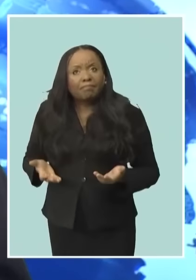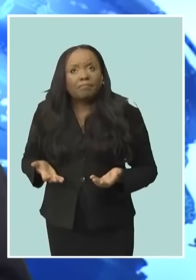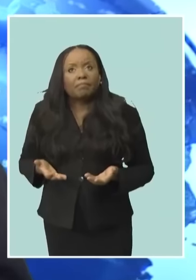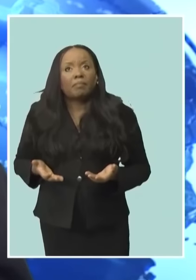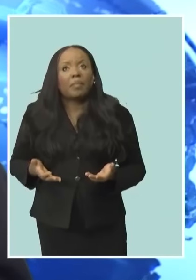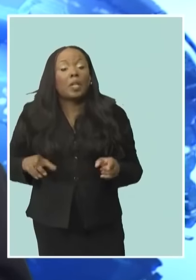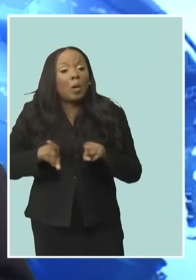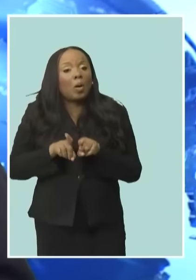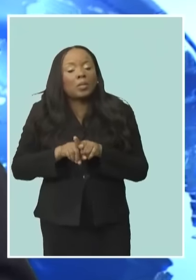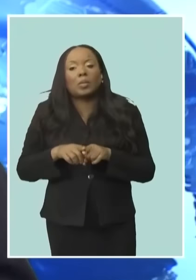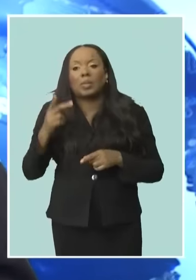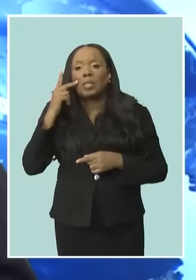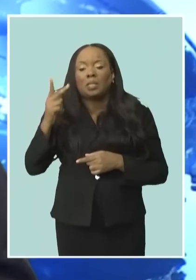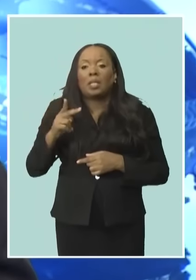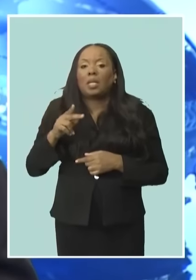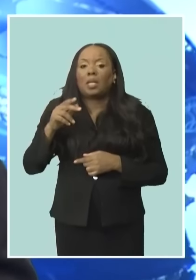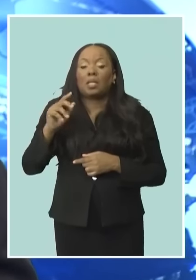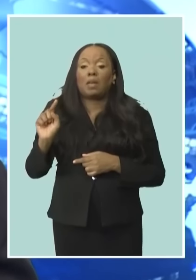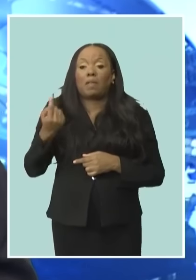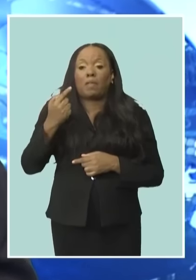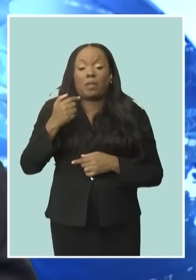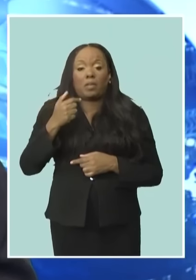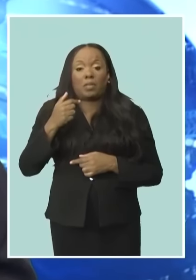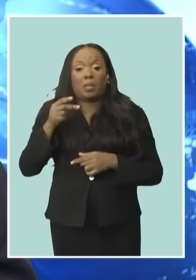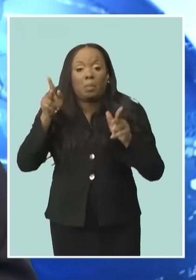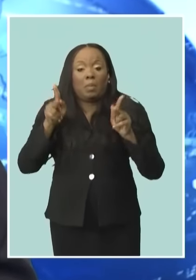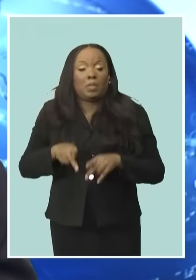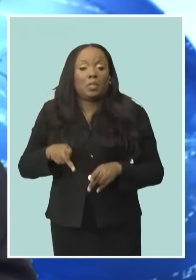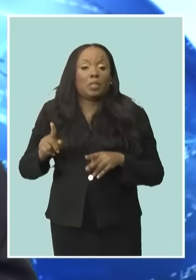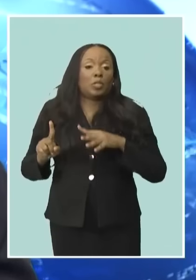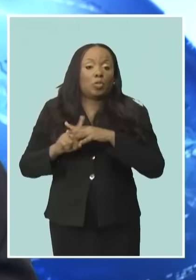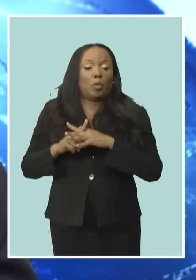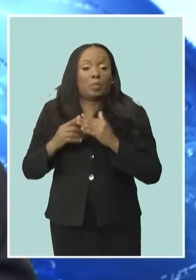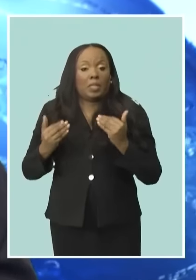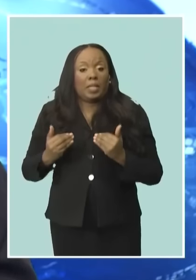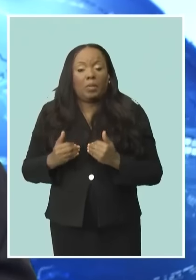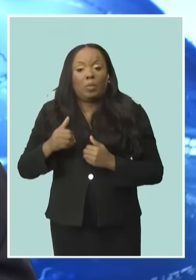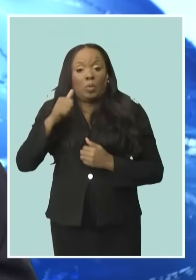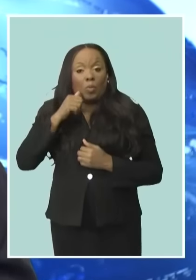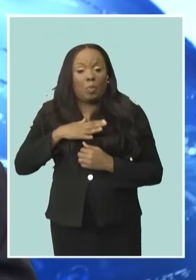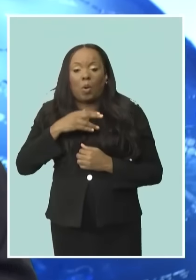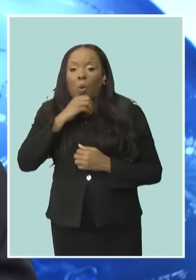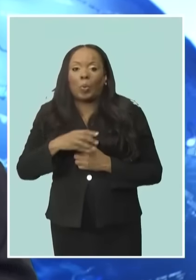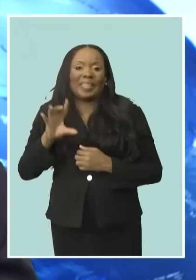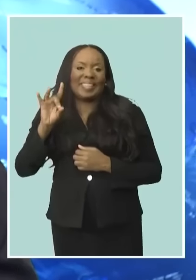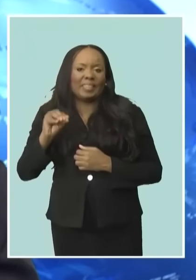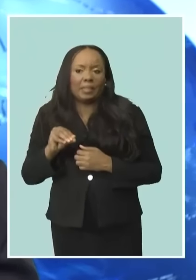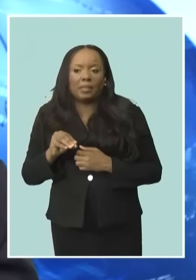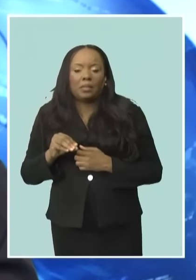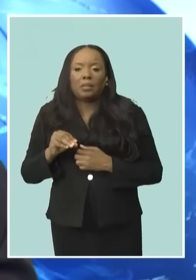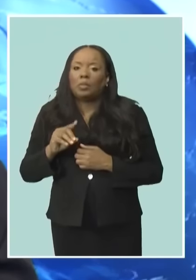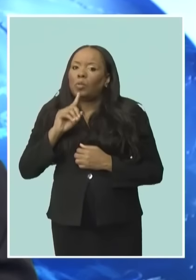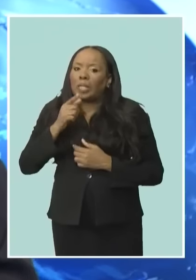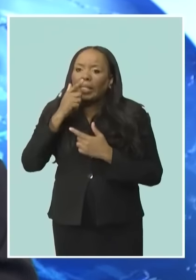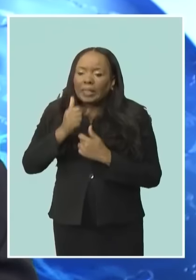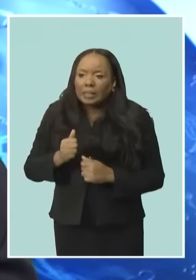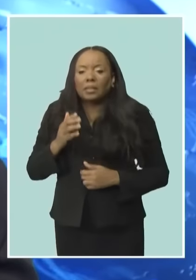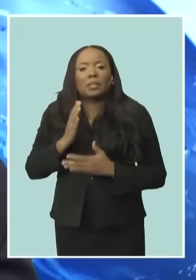old. Again, that's entirely normal. So I think that that's the kind of voting behavior. A lot of us are concerned about low voter